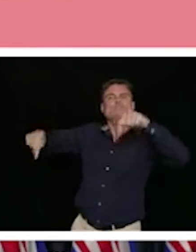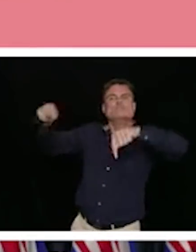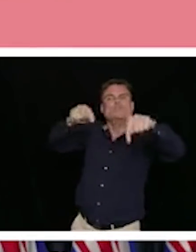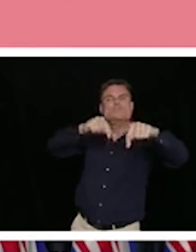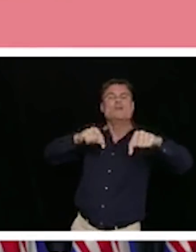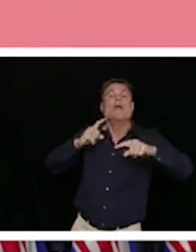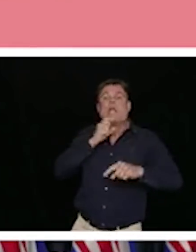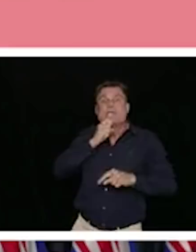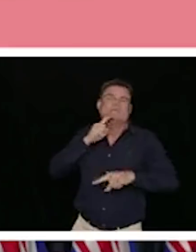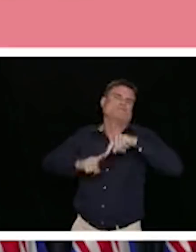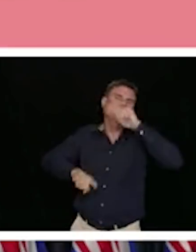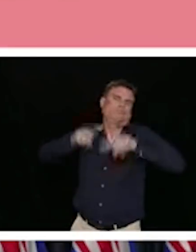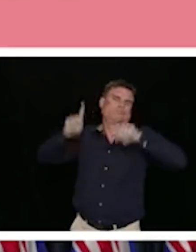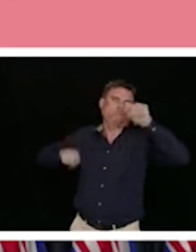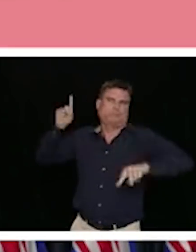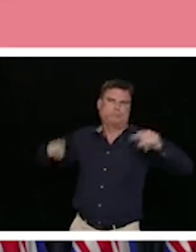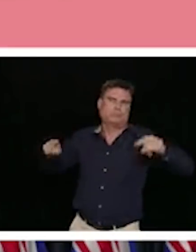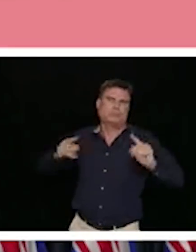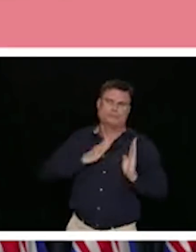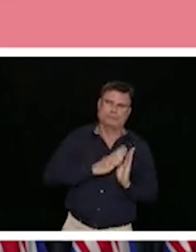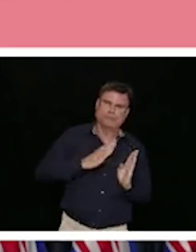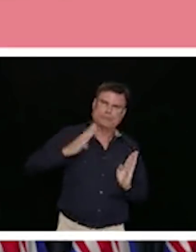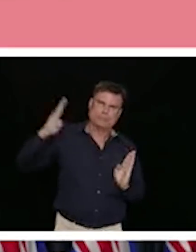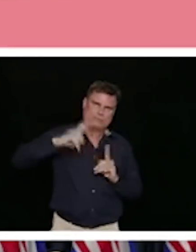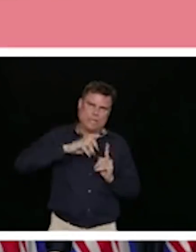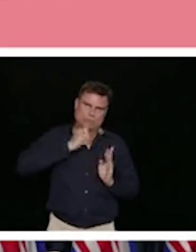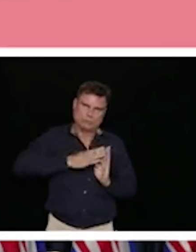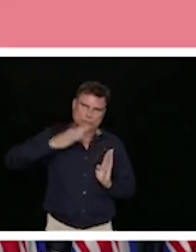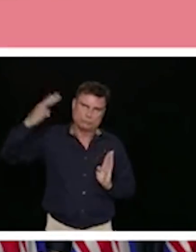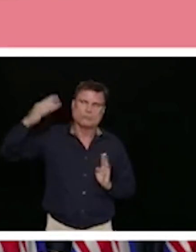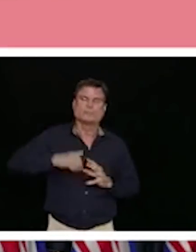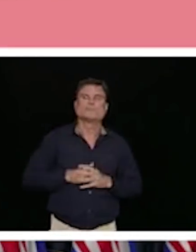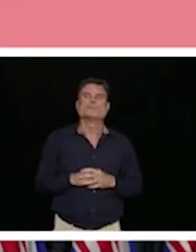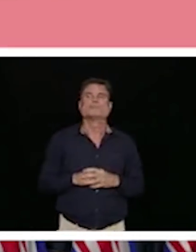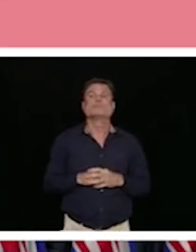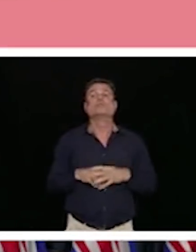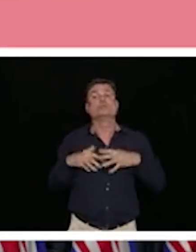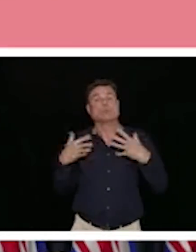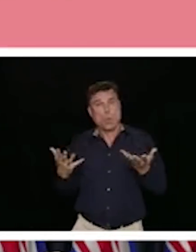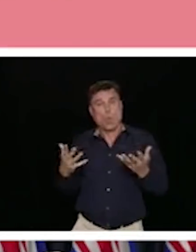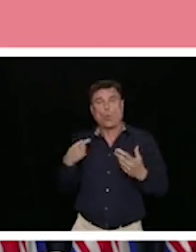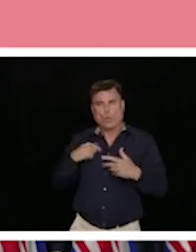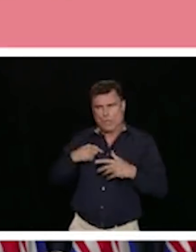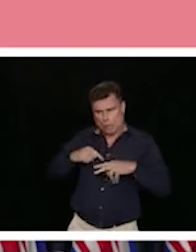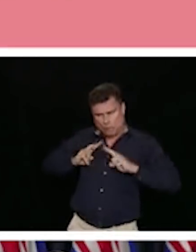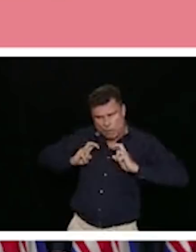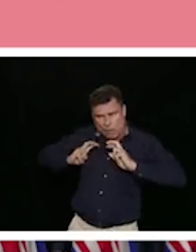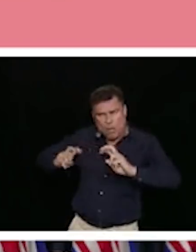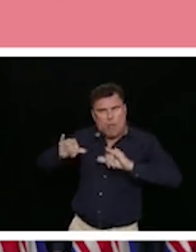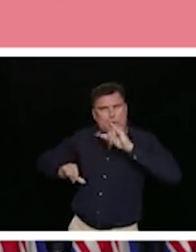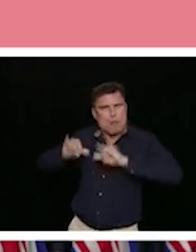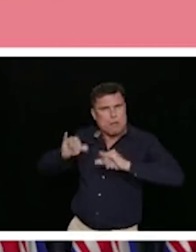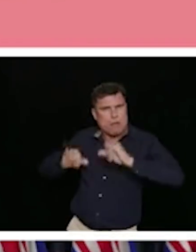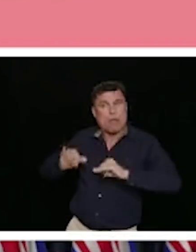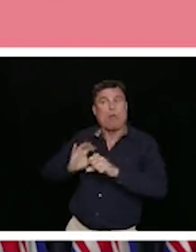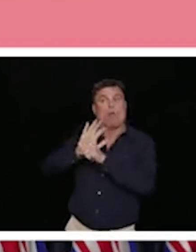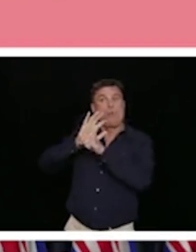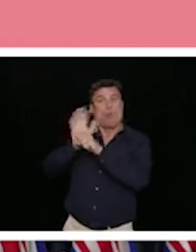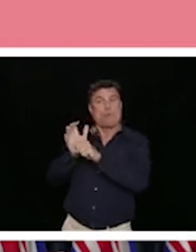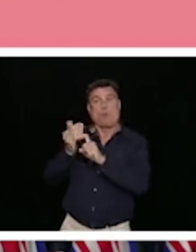we have been very effective of flattening our curve here in British Columbia. The way that this protocol was